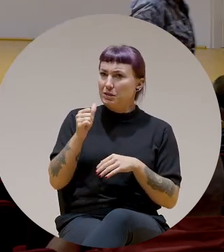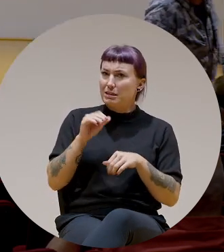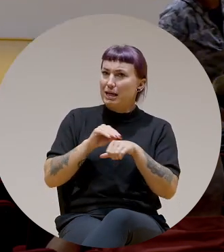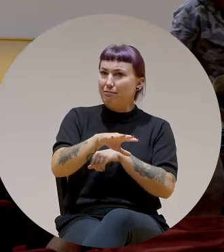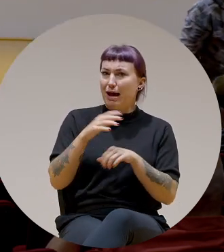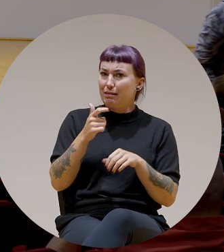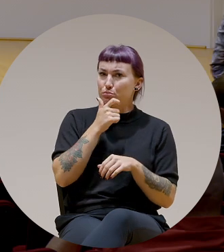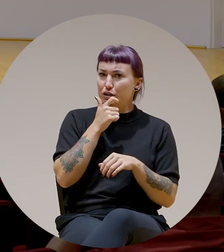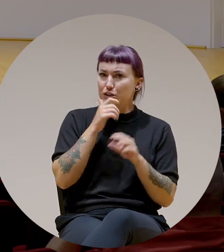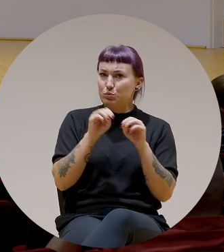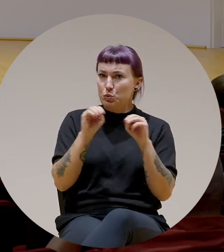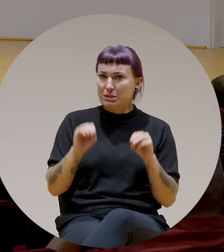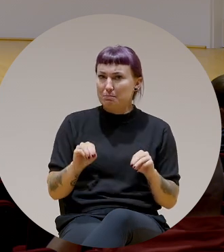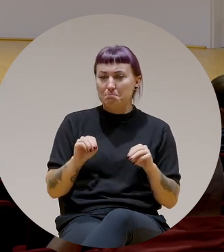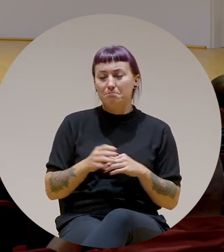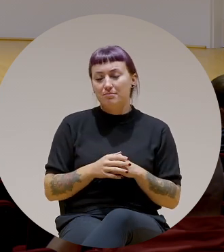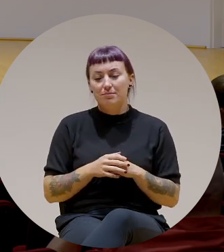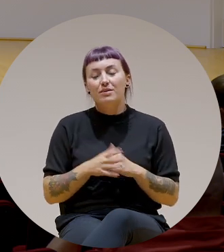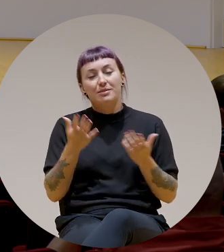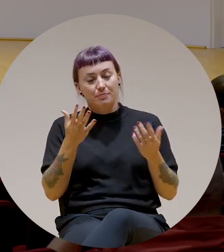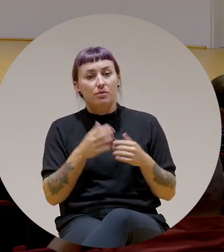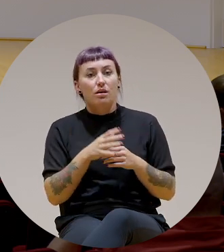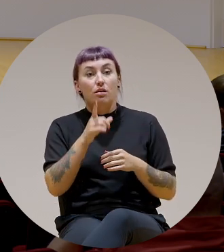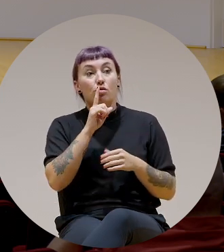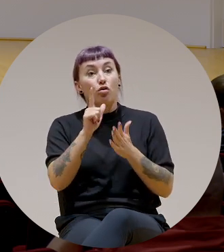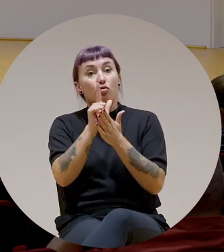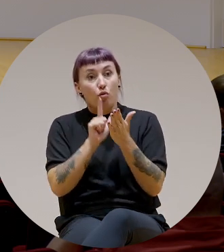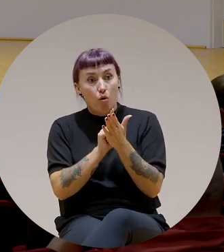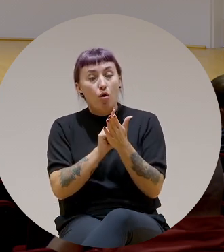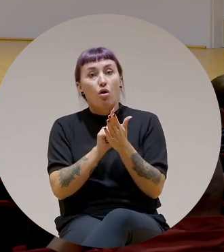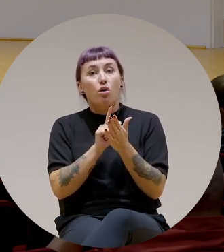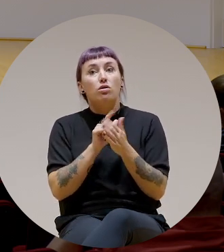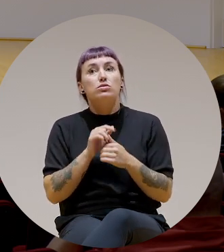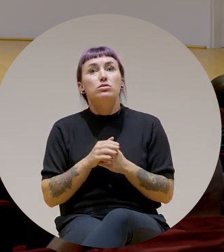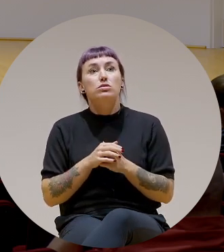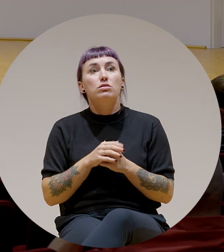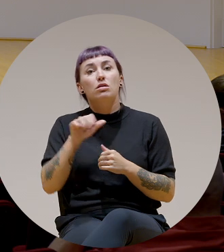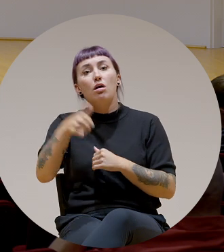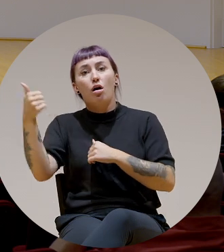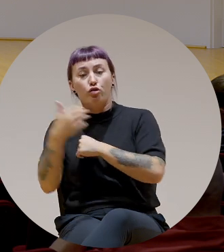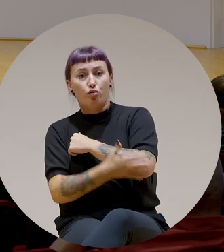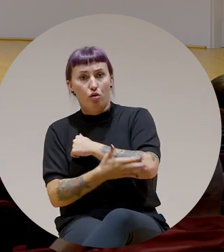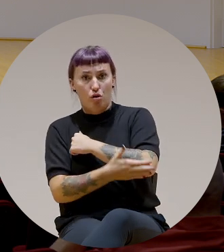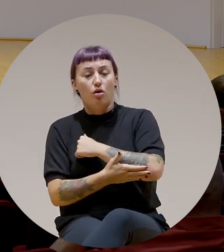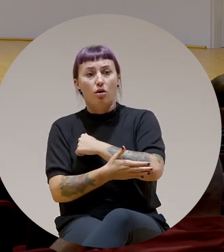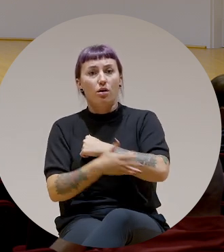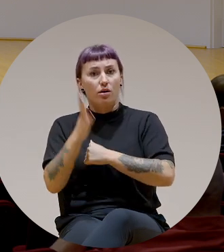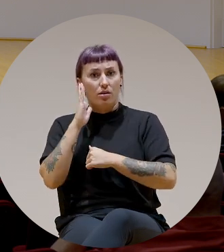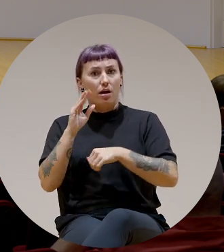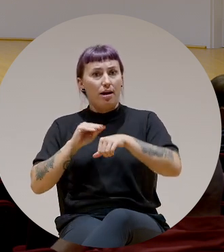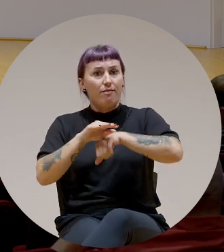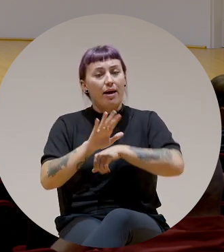Doesn't affect the the British British Museum, it just affects American museums. American museums, but there are laws that in other countries that